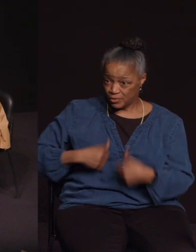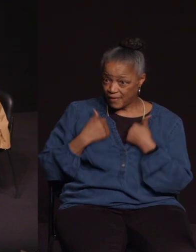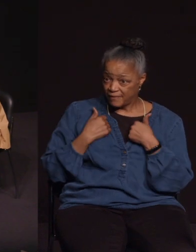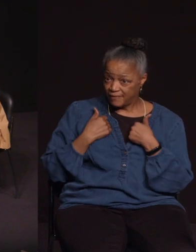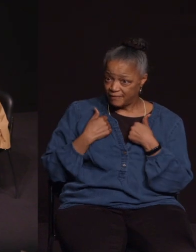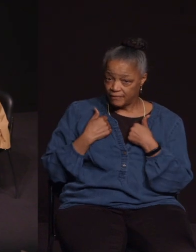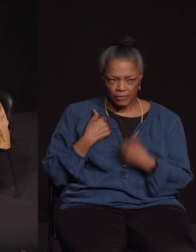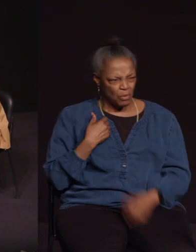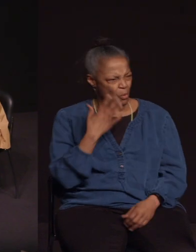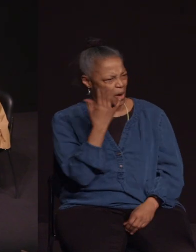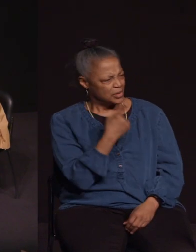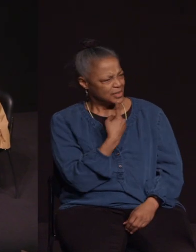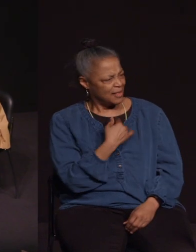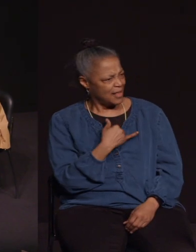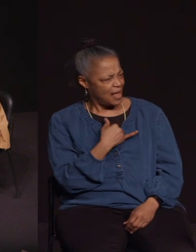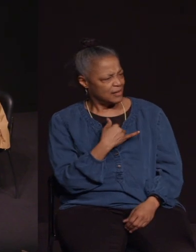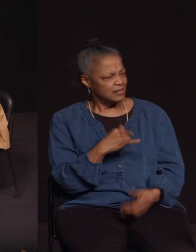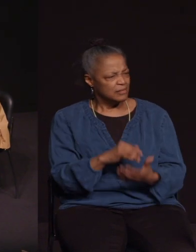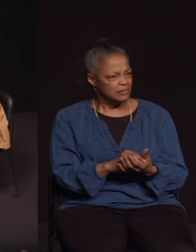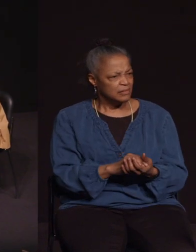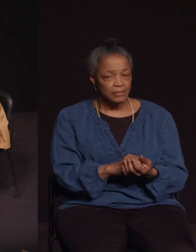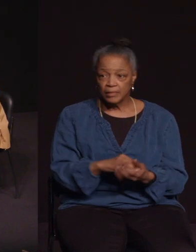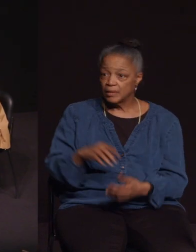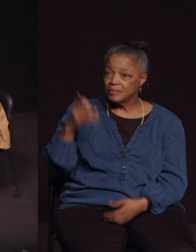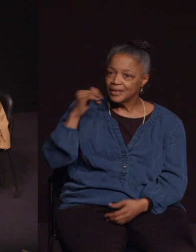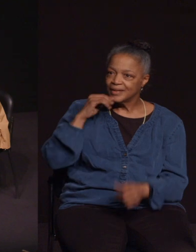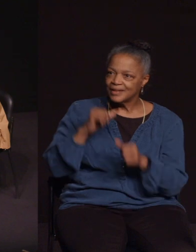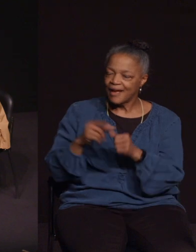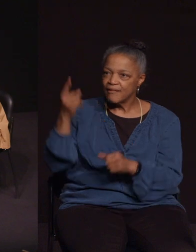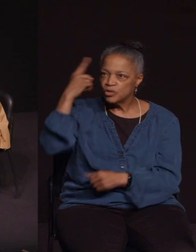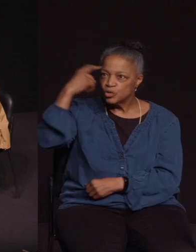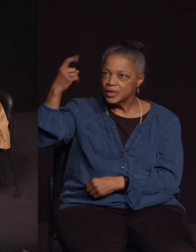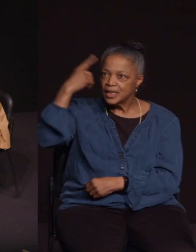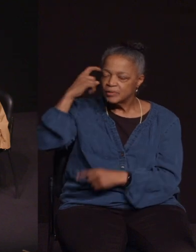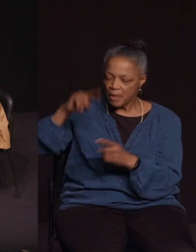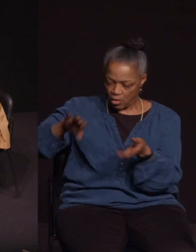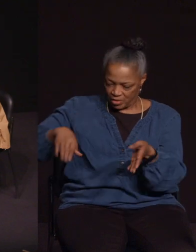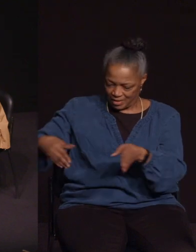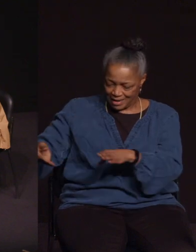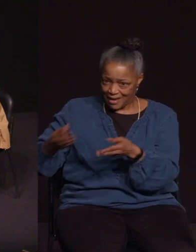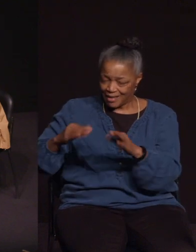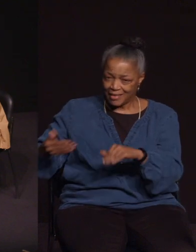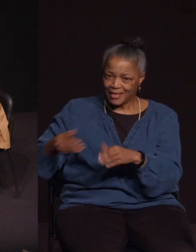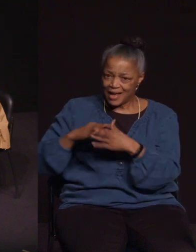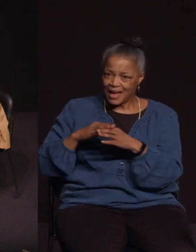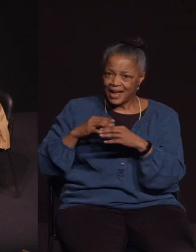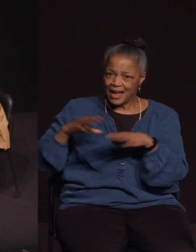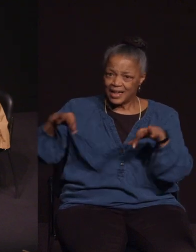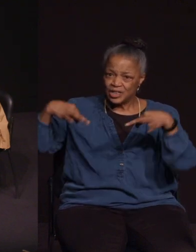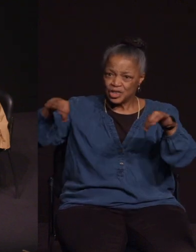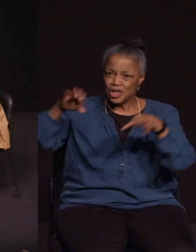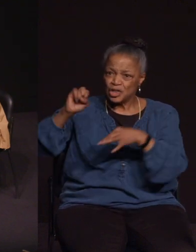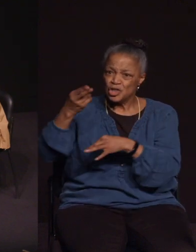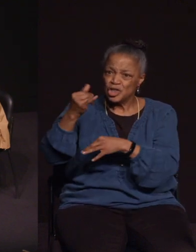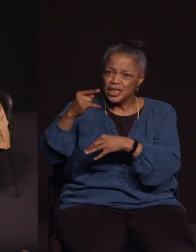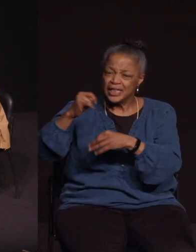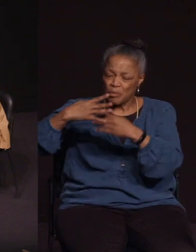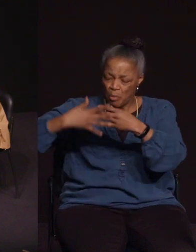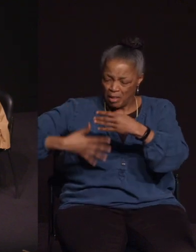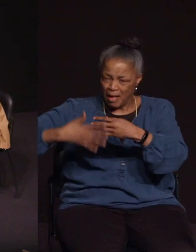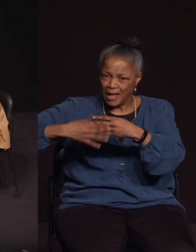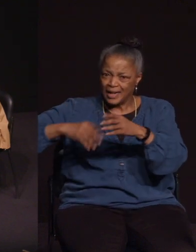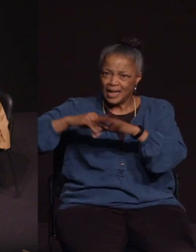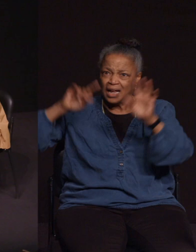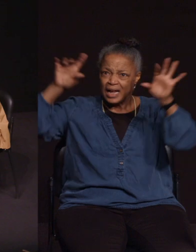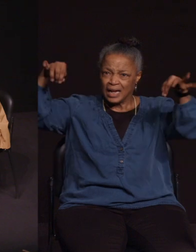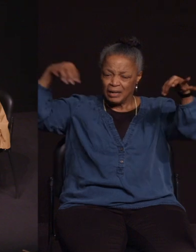And I said, "Well, why you say that?" He said, "Because I keep having dreams of death. I see bloody sheets hanging on a clothesline." And when we